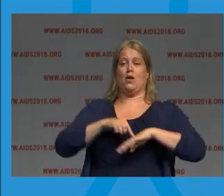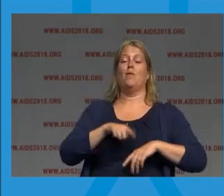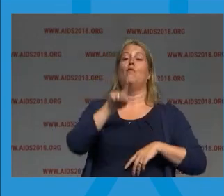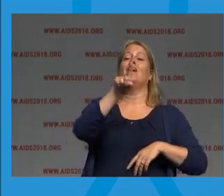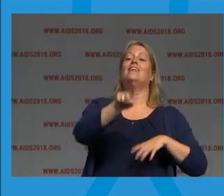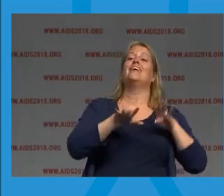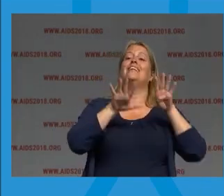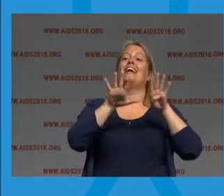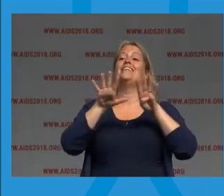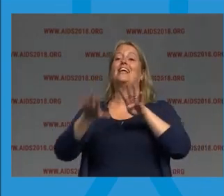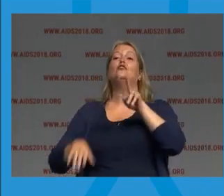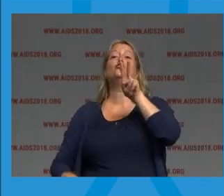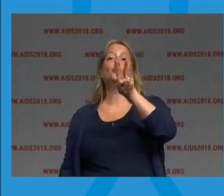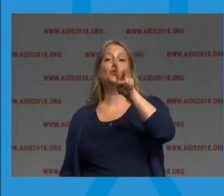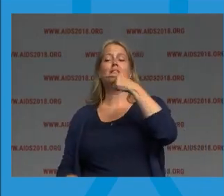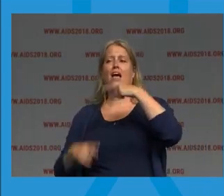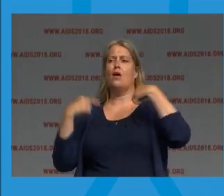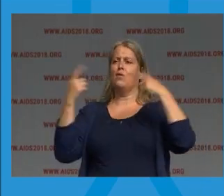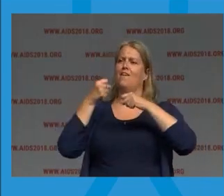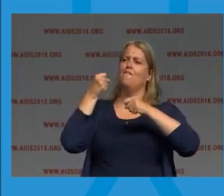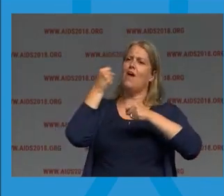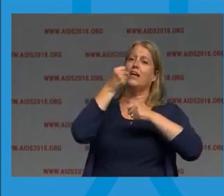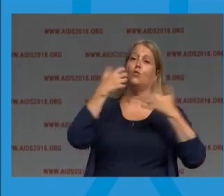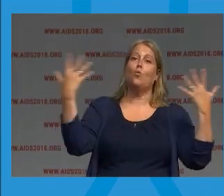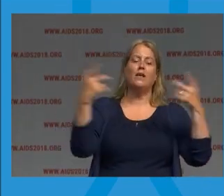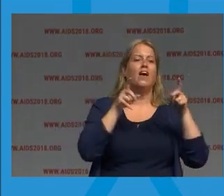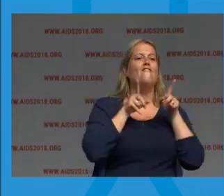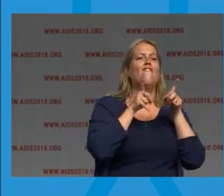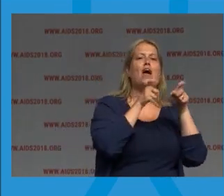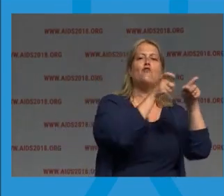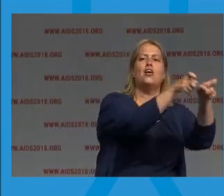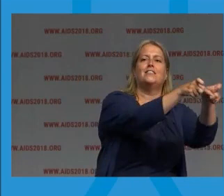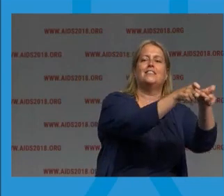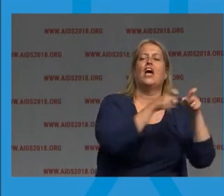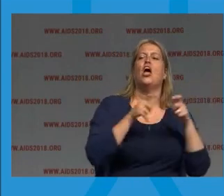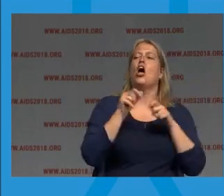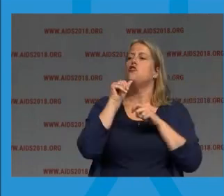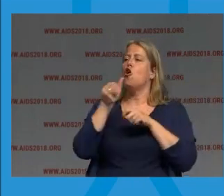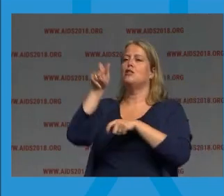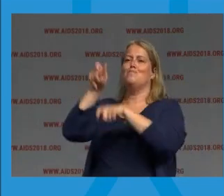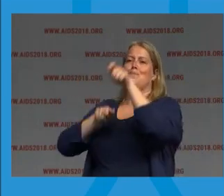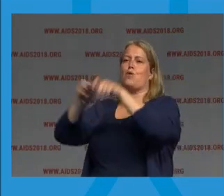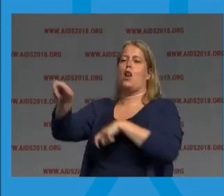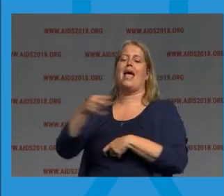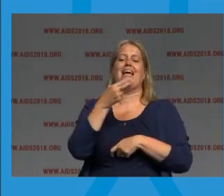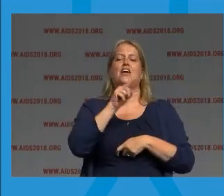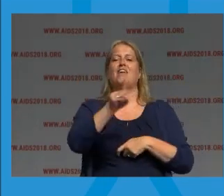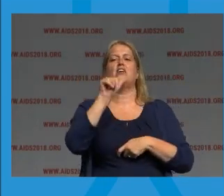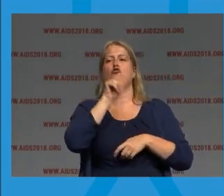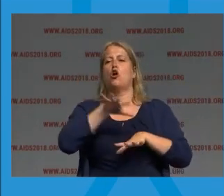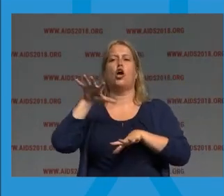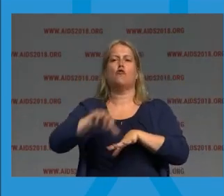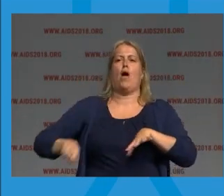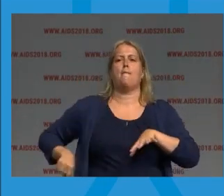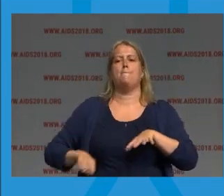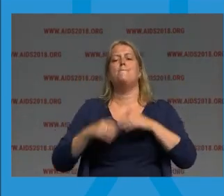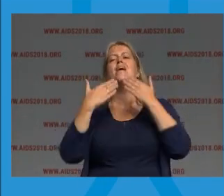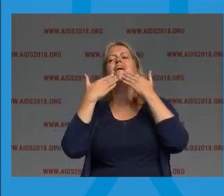fight the virus, not to fight the people. HIV is not a crime. Thank you for listening to